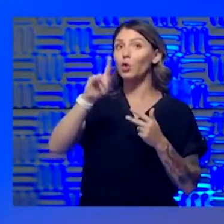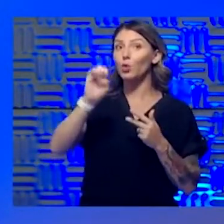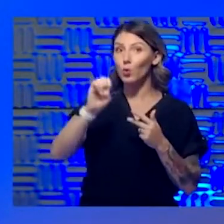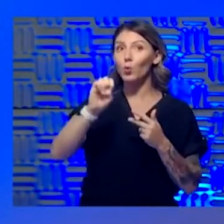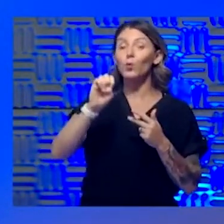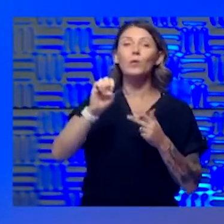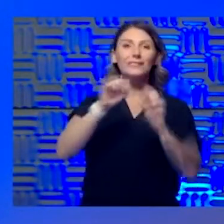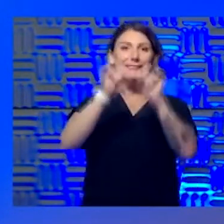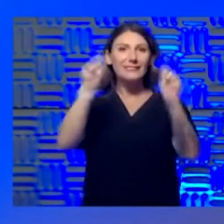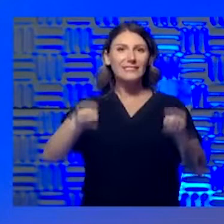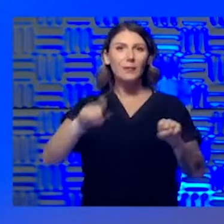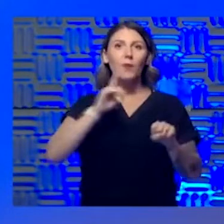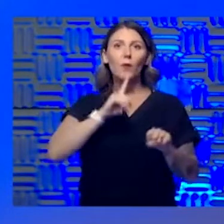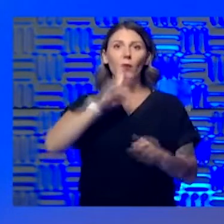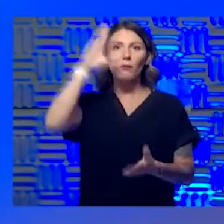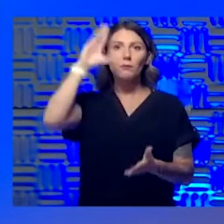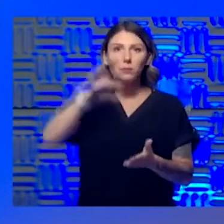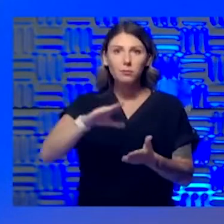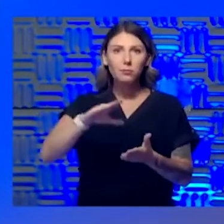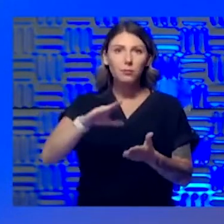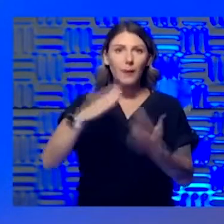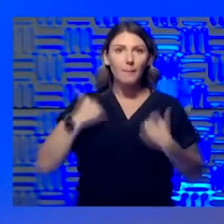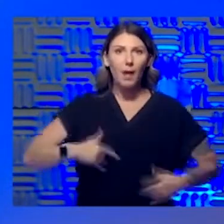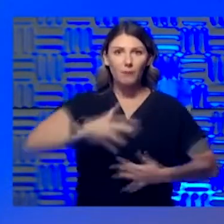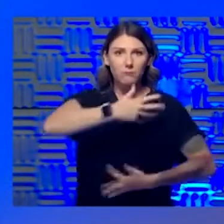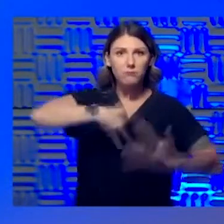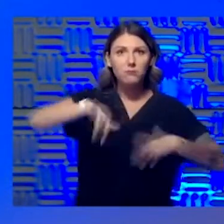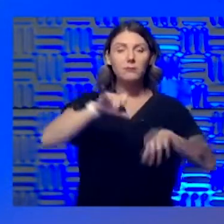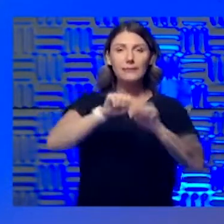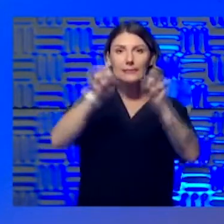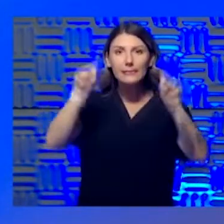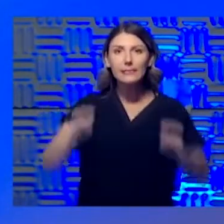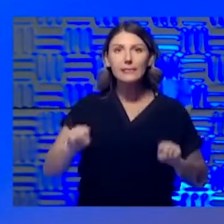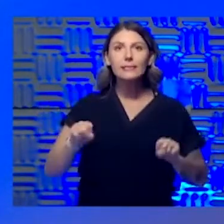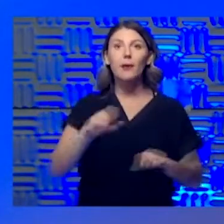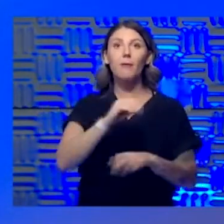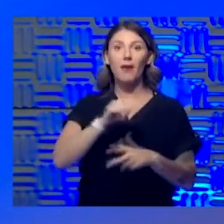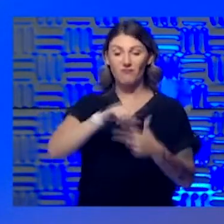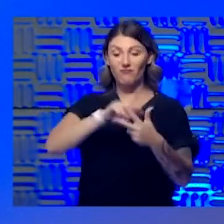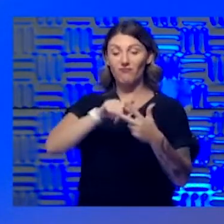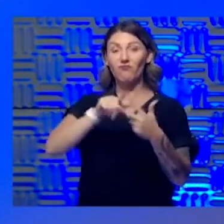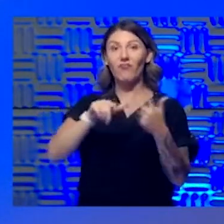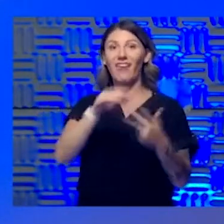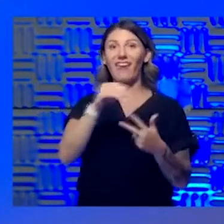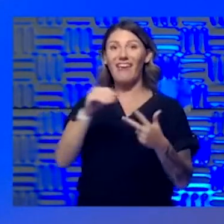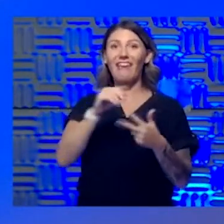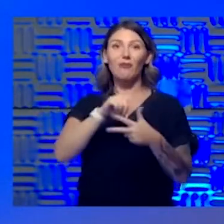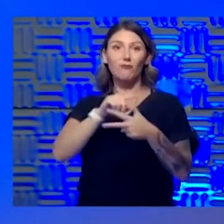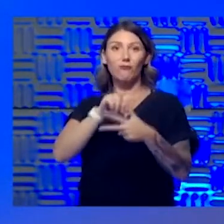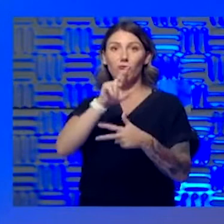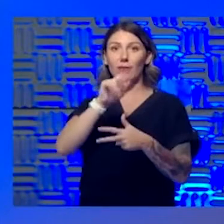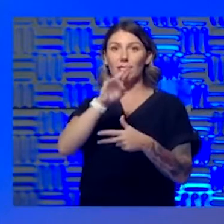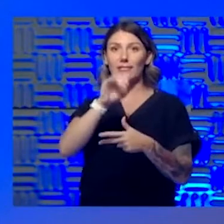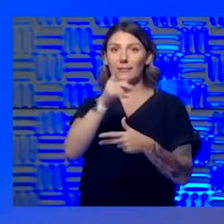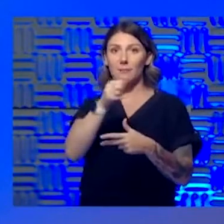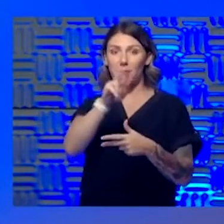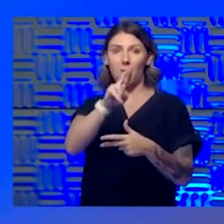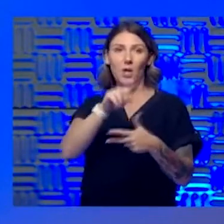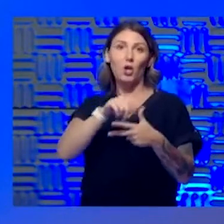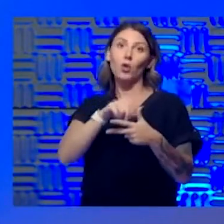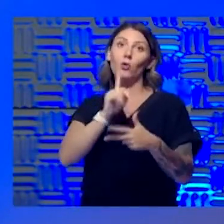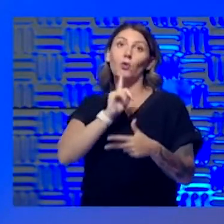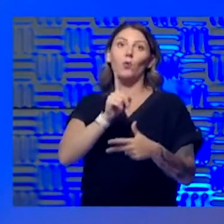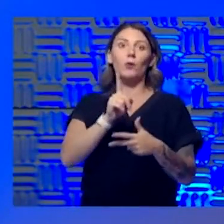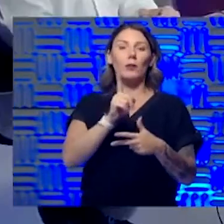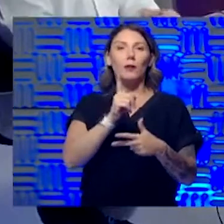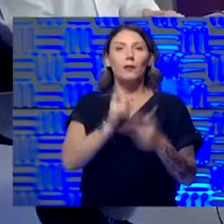system function. So those drugs and the remdesivir really are the main ones that we're using here and really have shown the